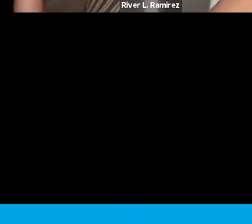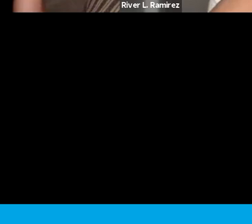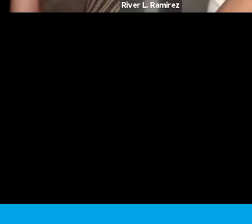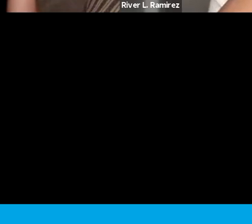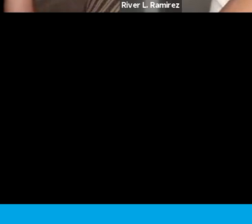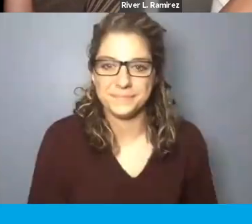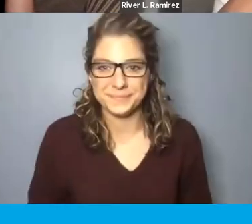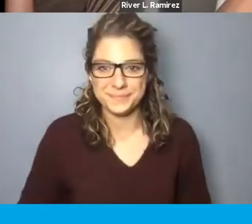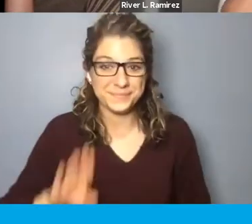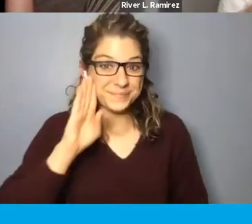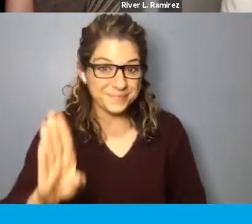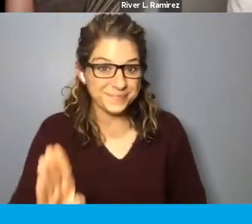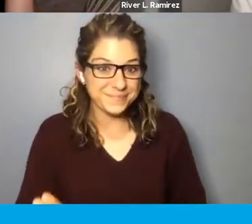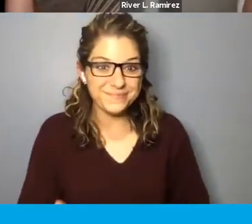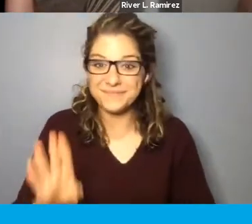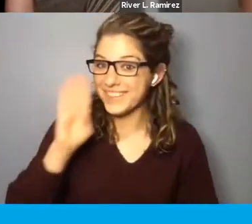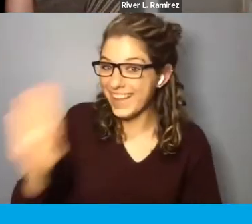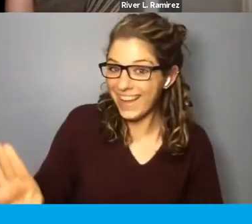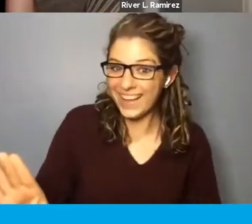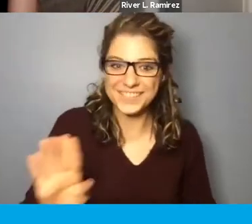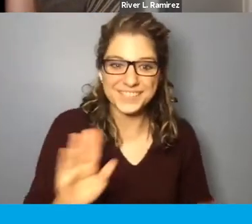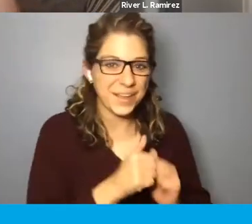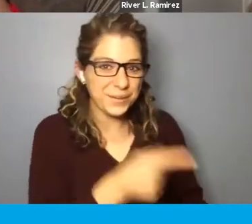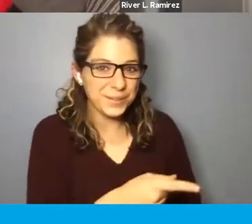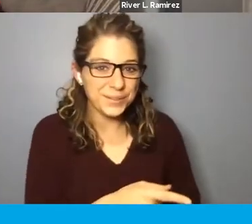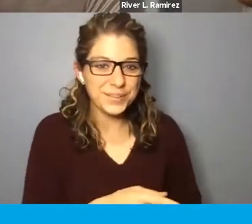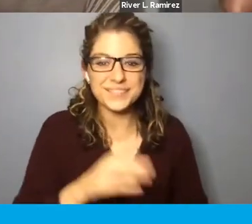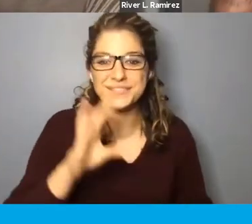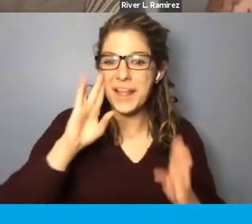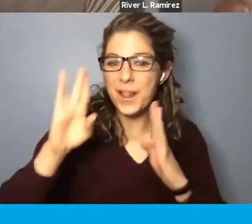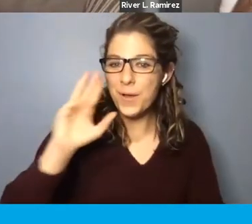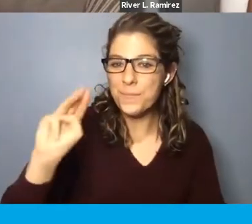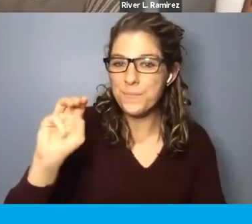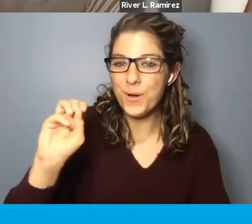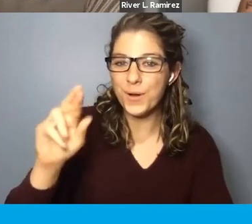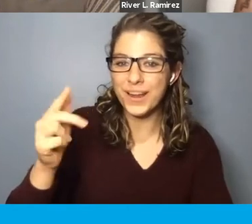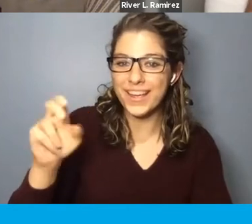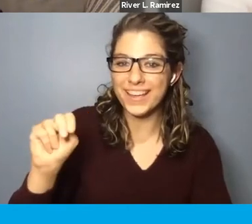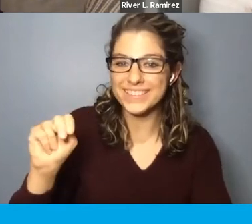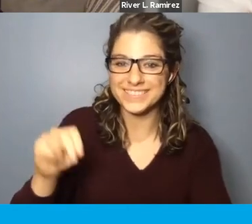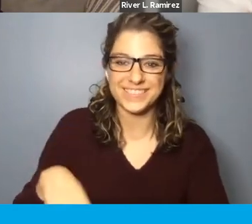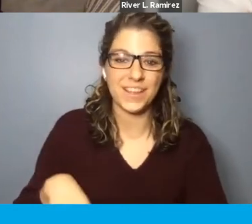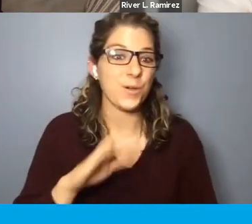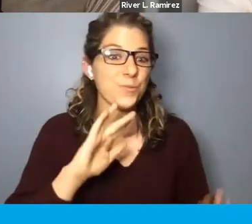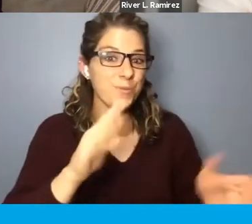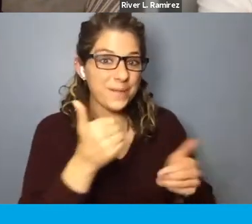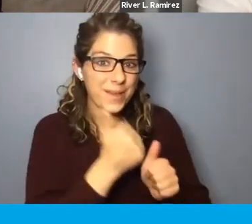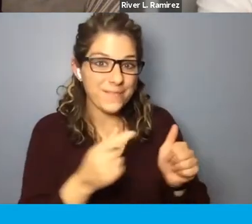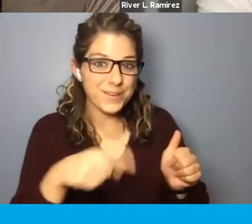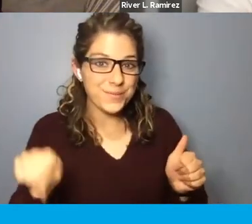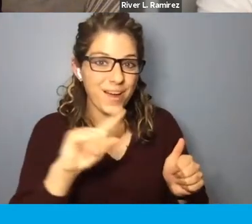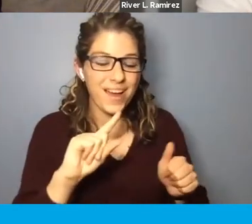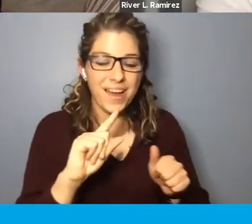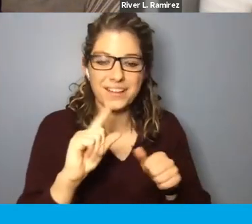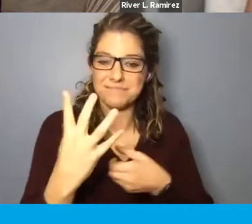Hi. Hi. Hi, River. Hello, Morgan. Hi. Welcome everybody who's tuning